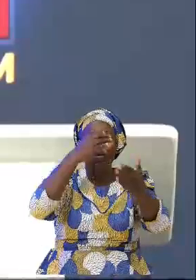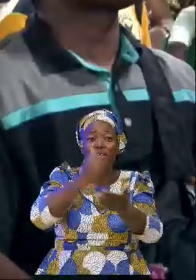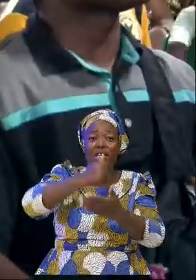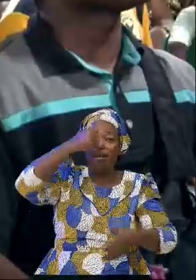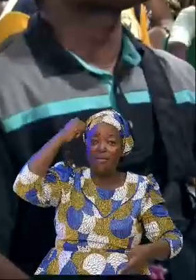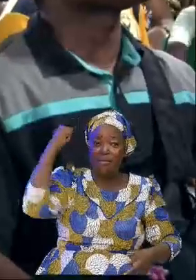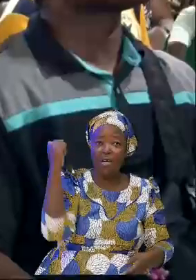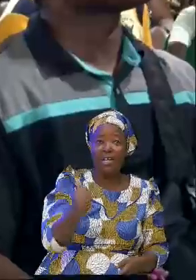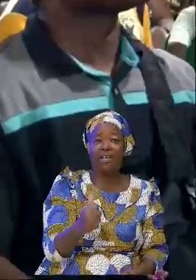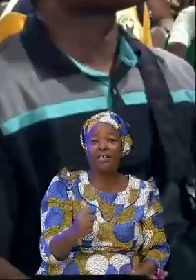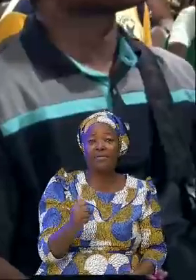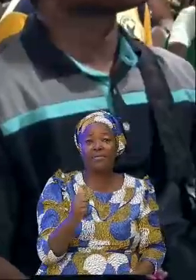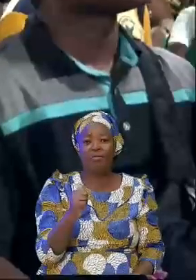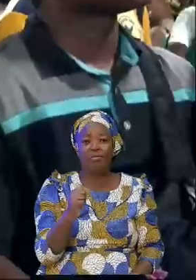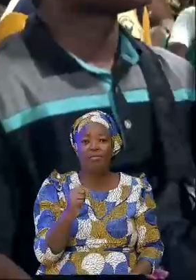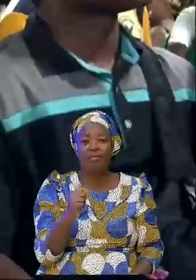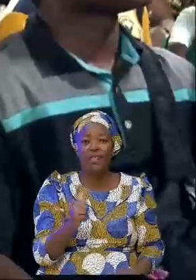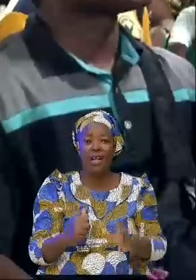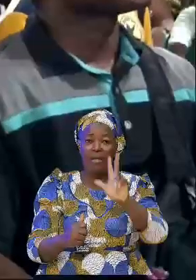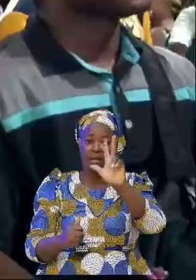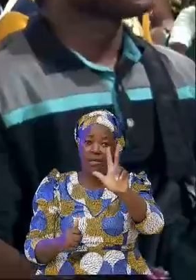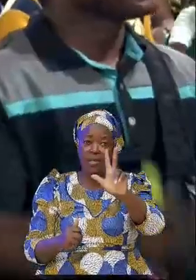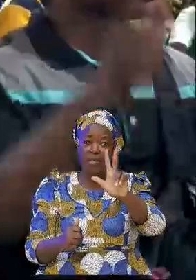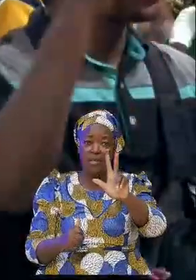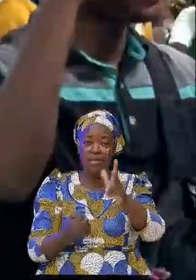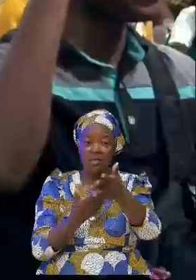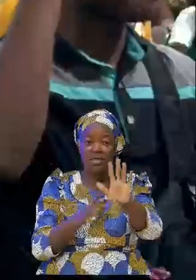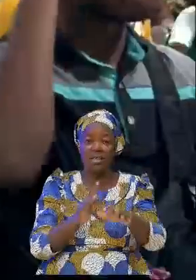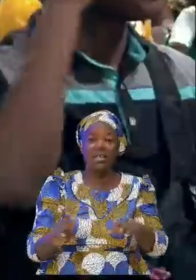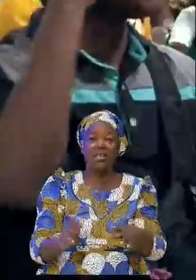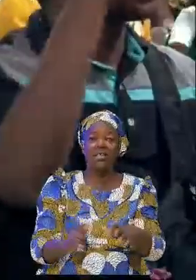world. Somebody shout, amen.